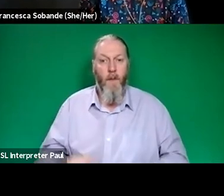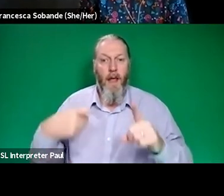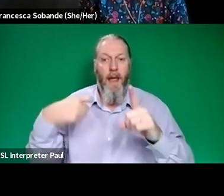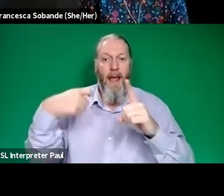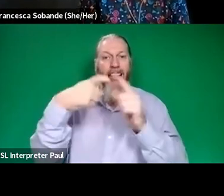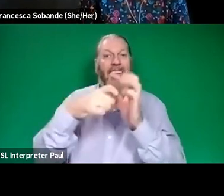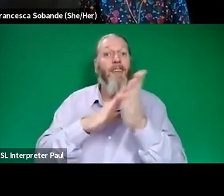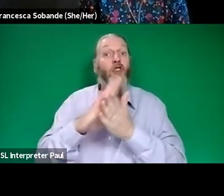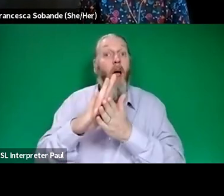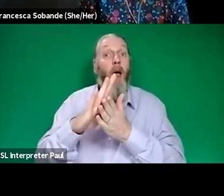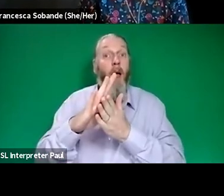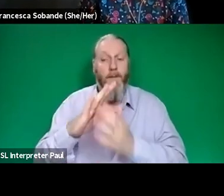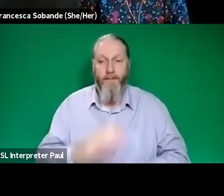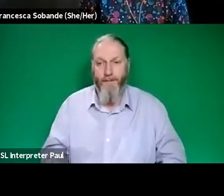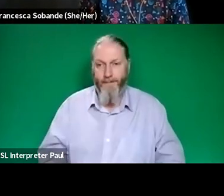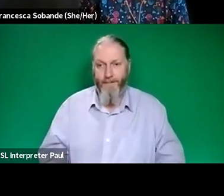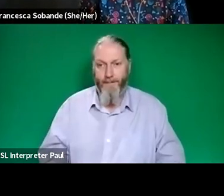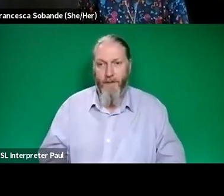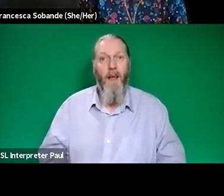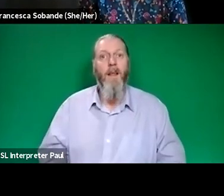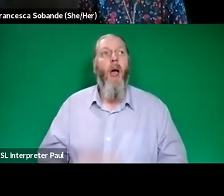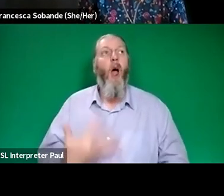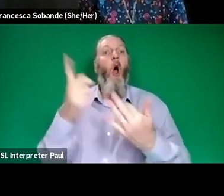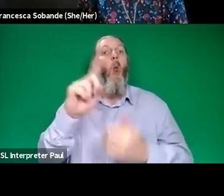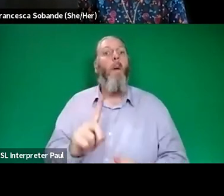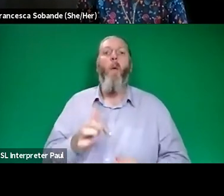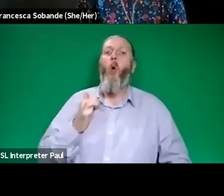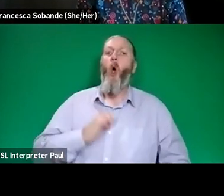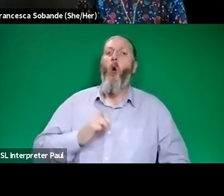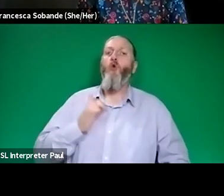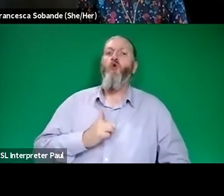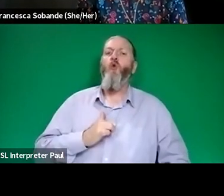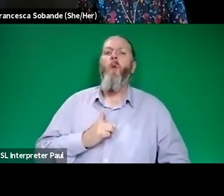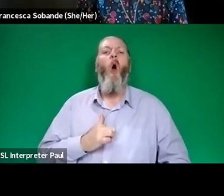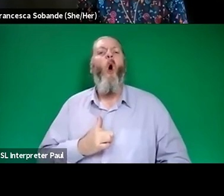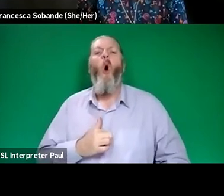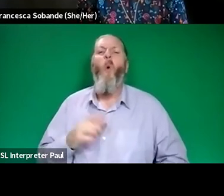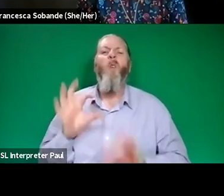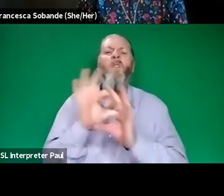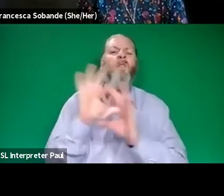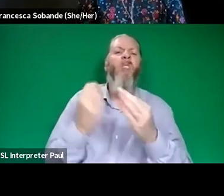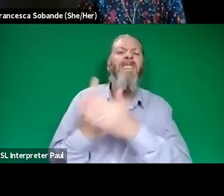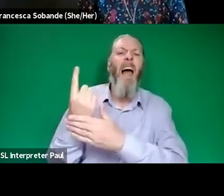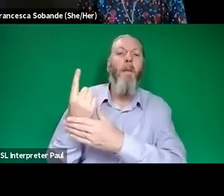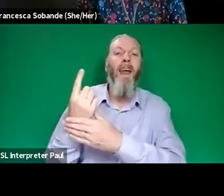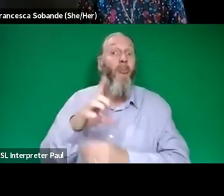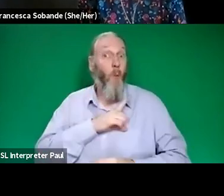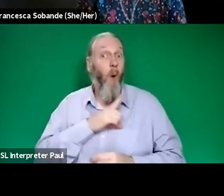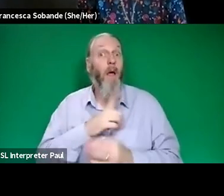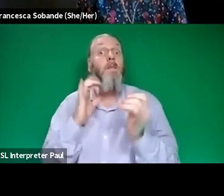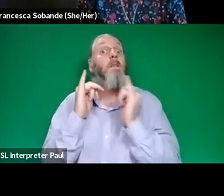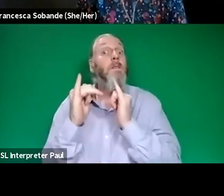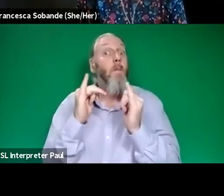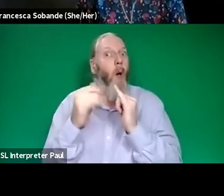often as well, the assumption that something isn't happening is due to its being strategically invisibilized,